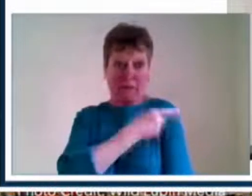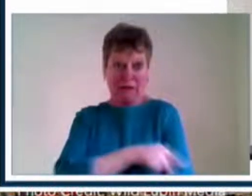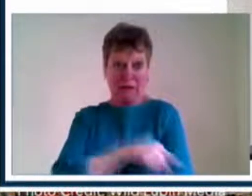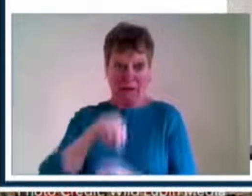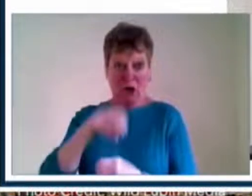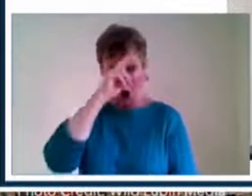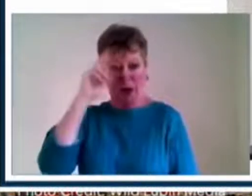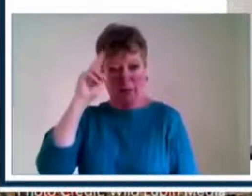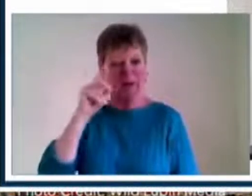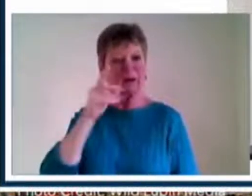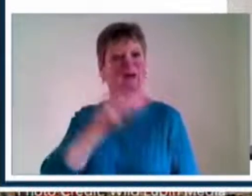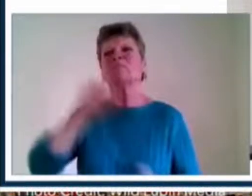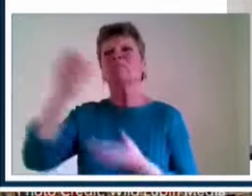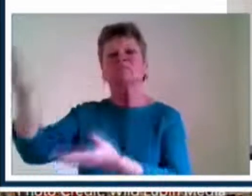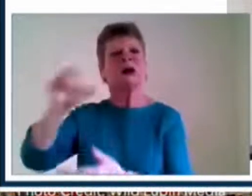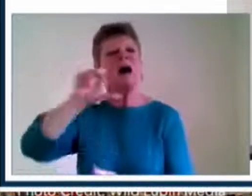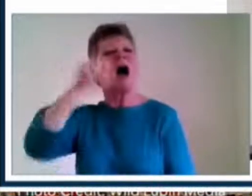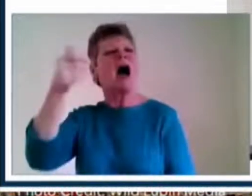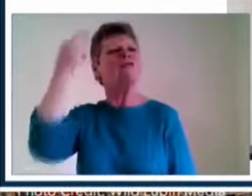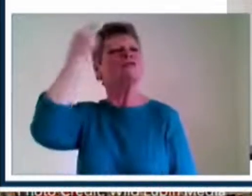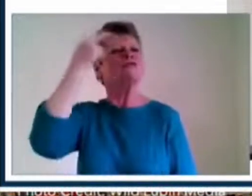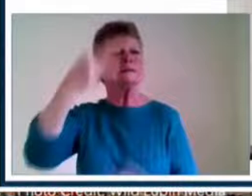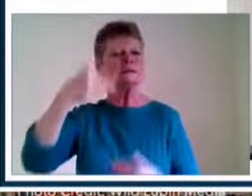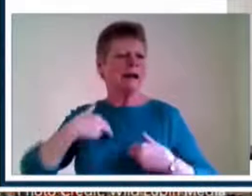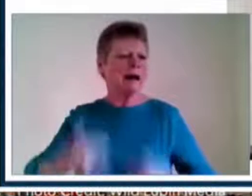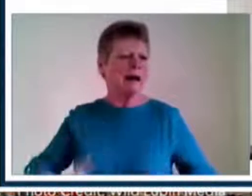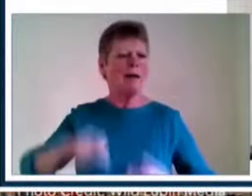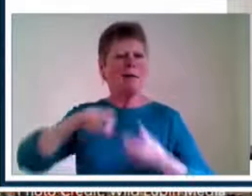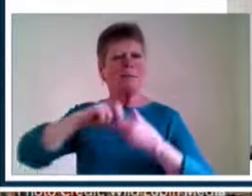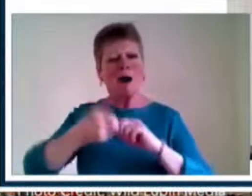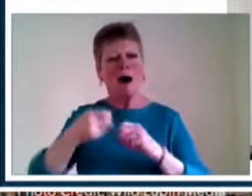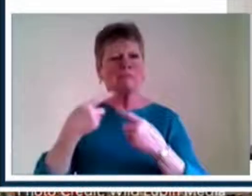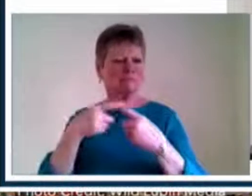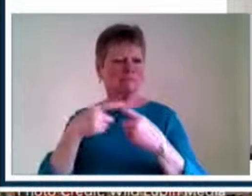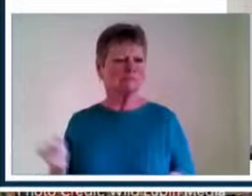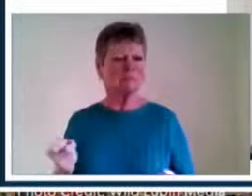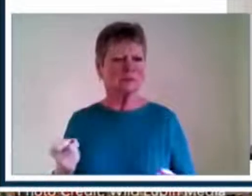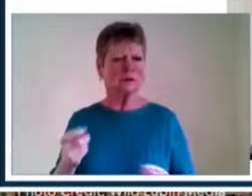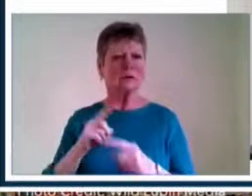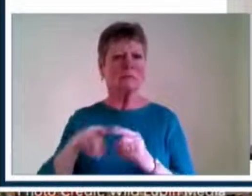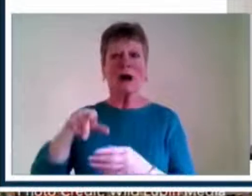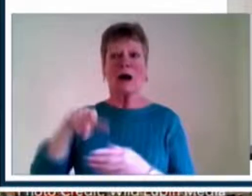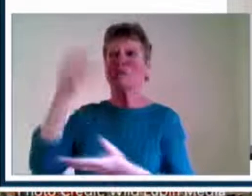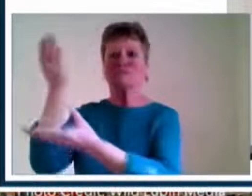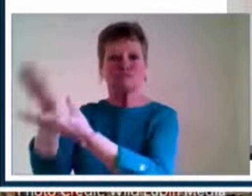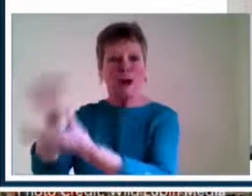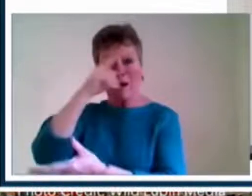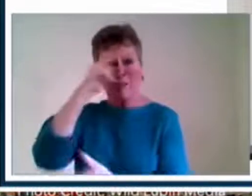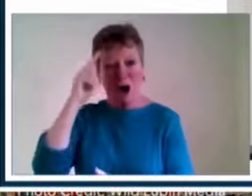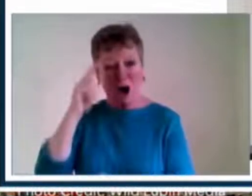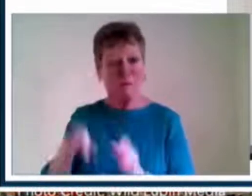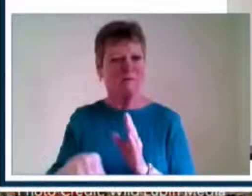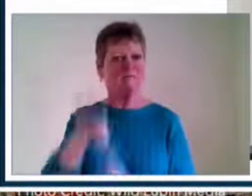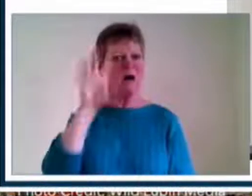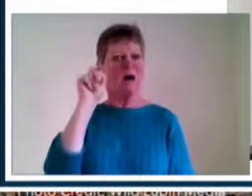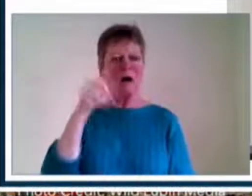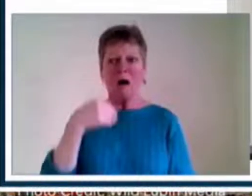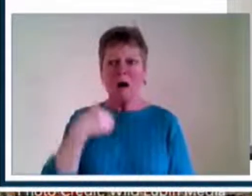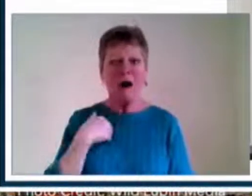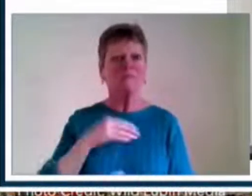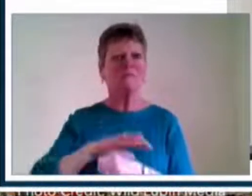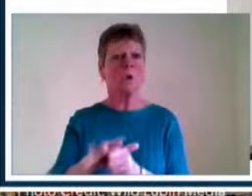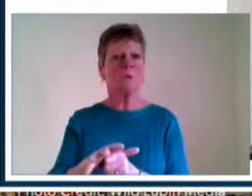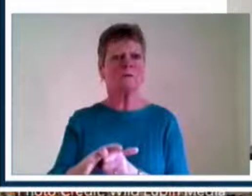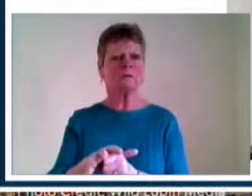other reasons, other issues, but were discovered to have COVID on arrival at the hospital. It also includes